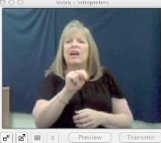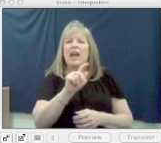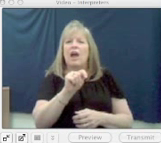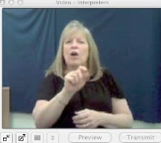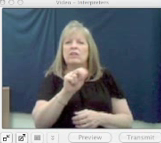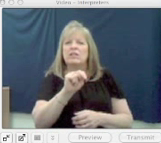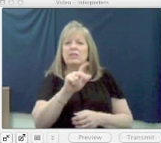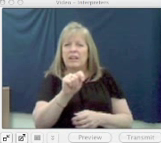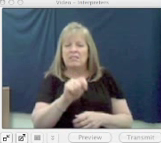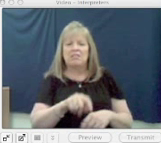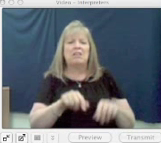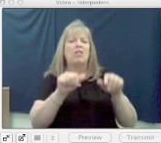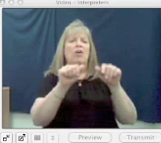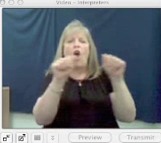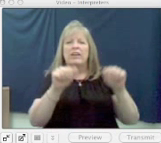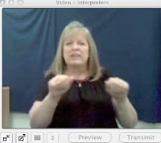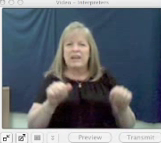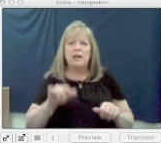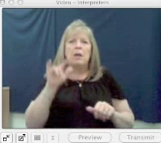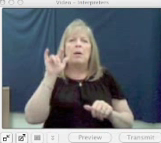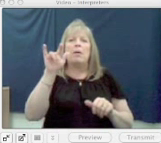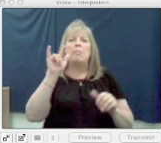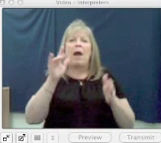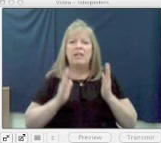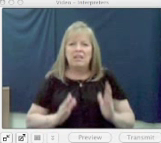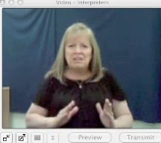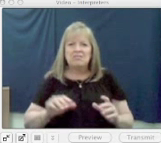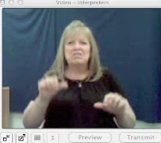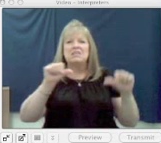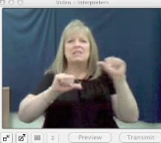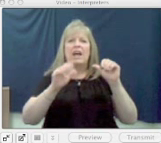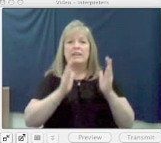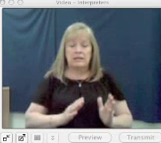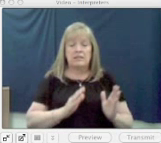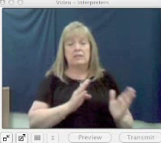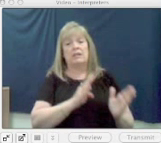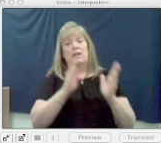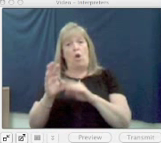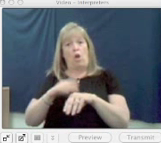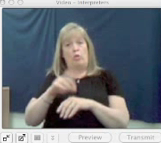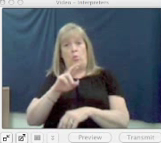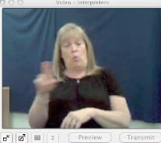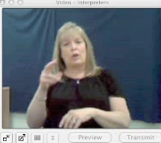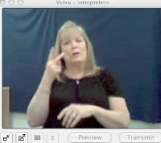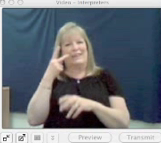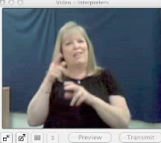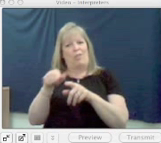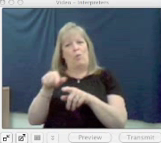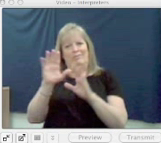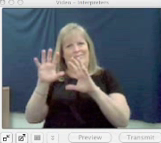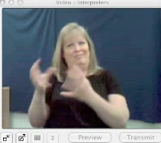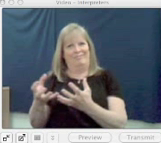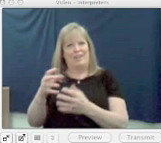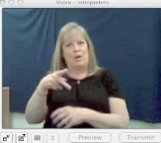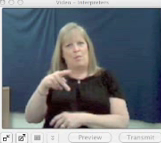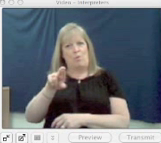architects, pilots, scientists. And on the right, you see practice professions: